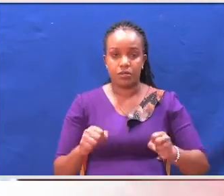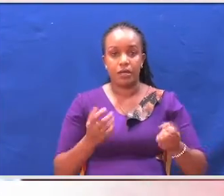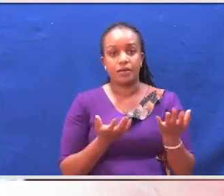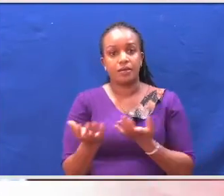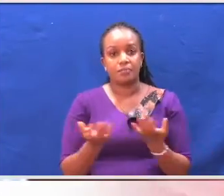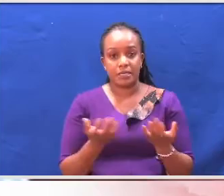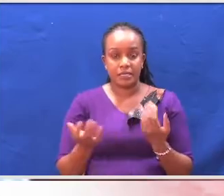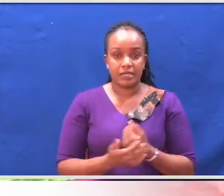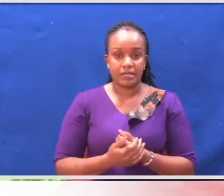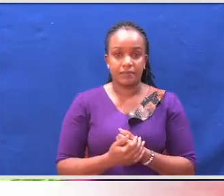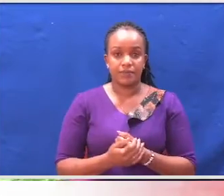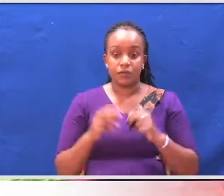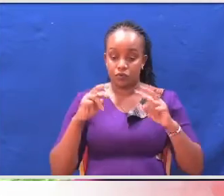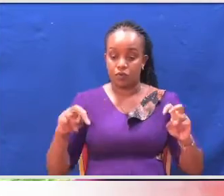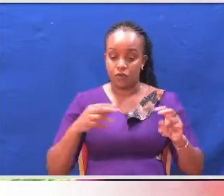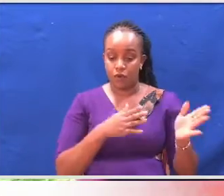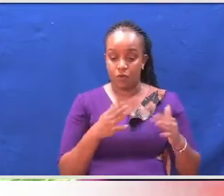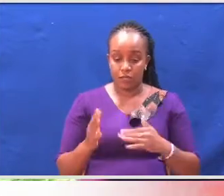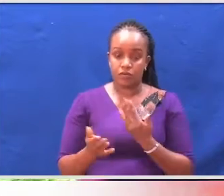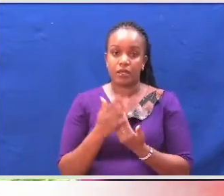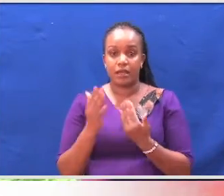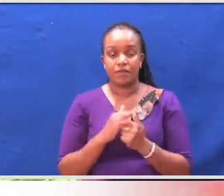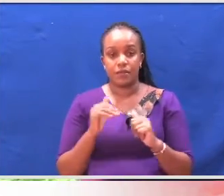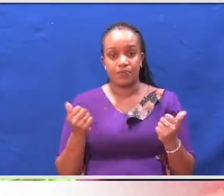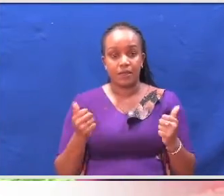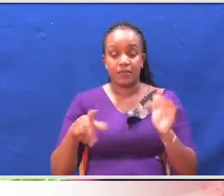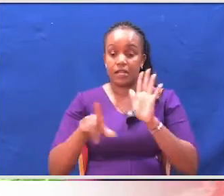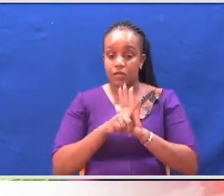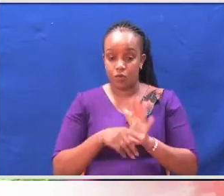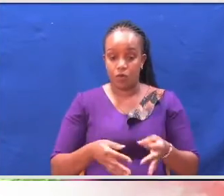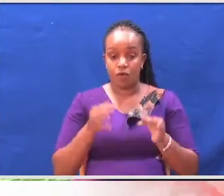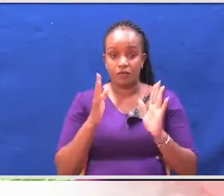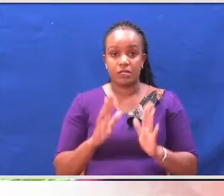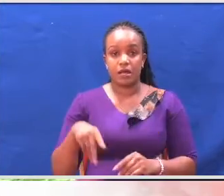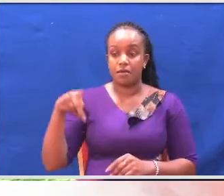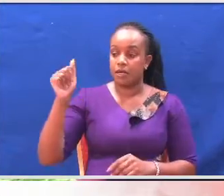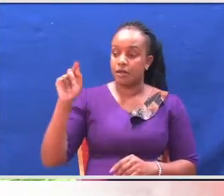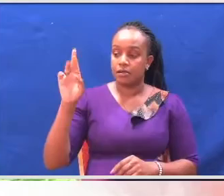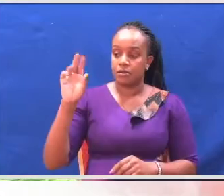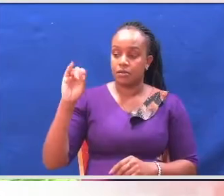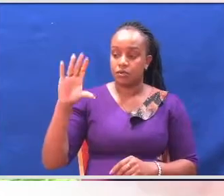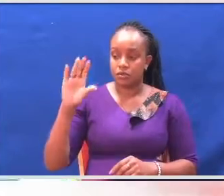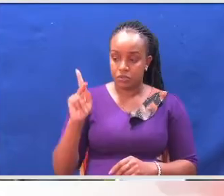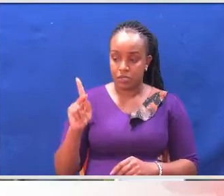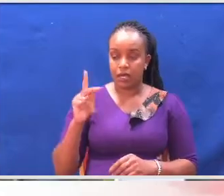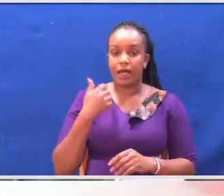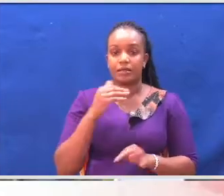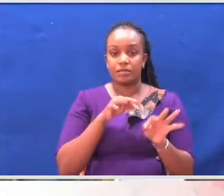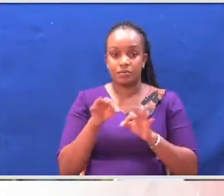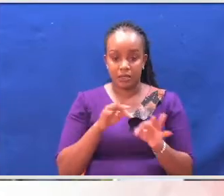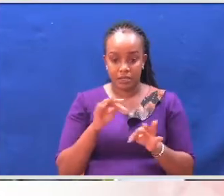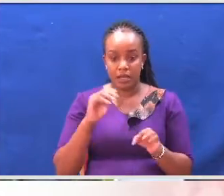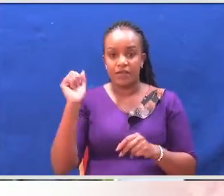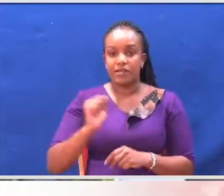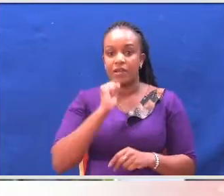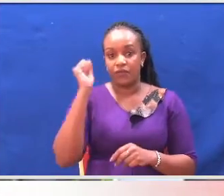get a way of surviving the children. The company's legal officer, Patrick Mtuli, has however expressed hope of revival of the once a